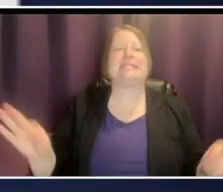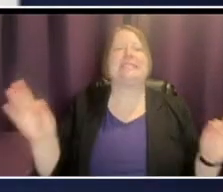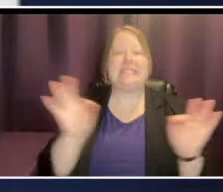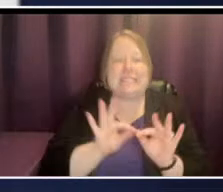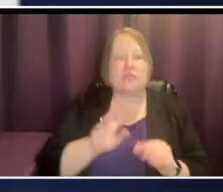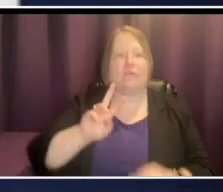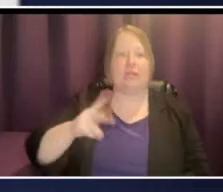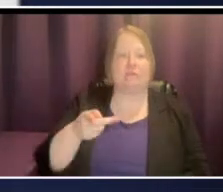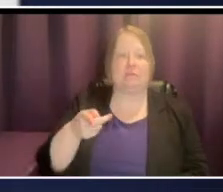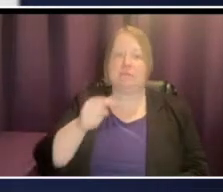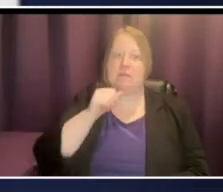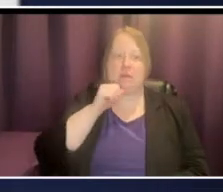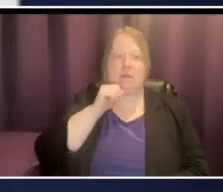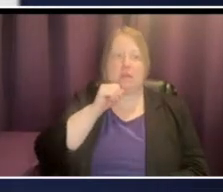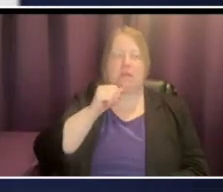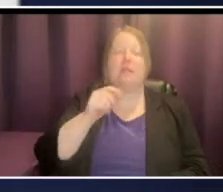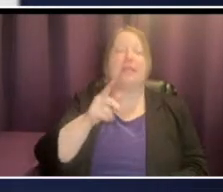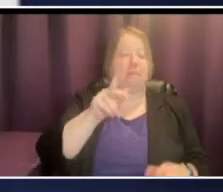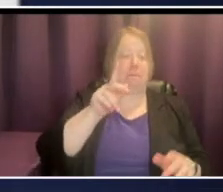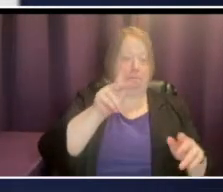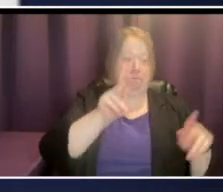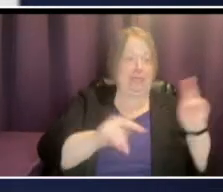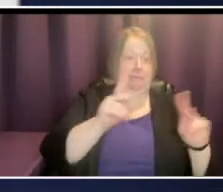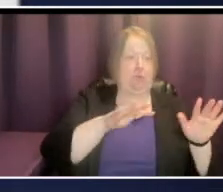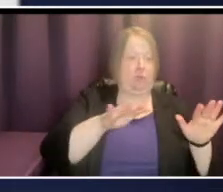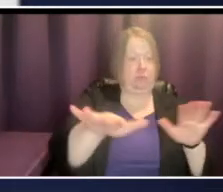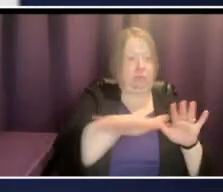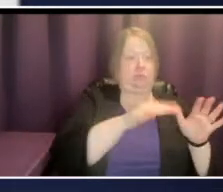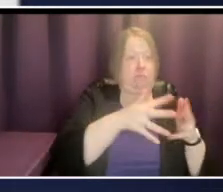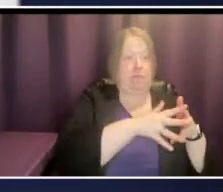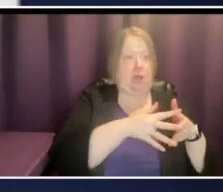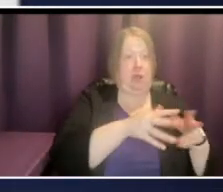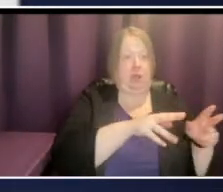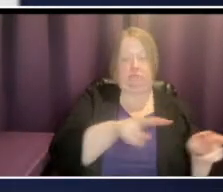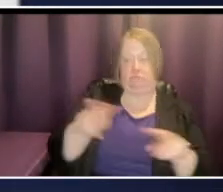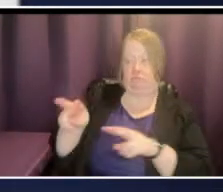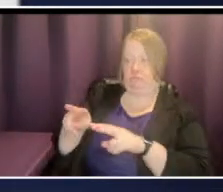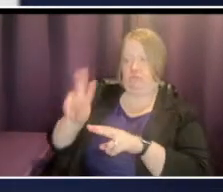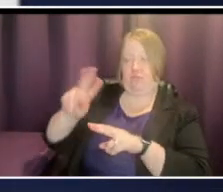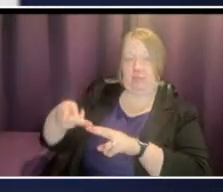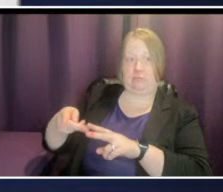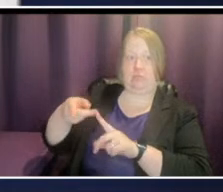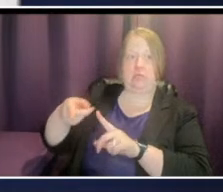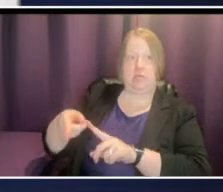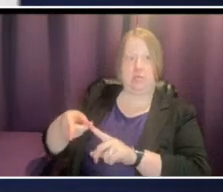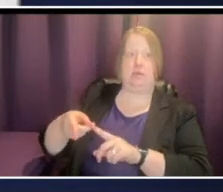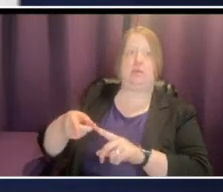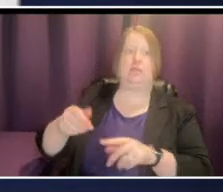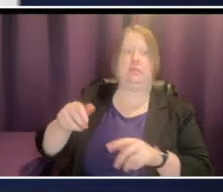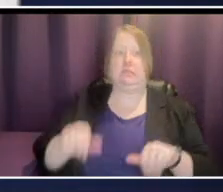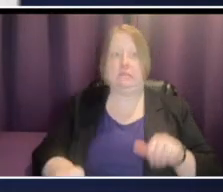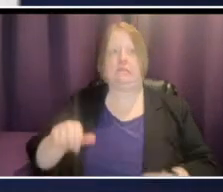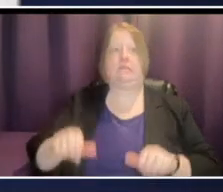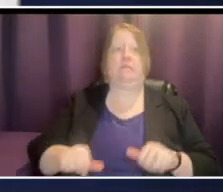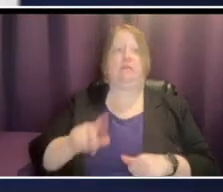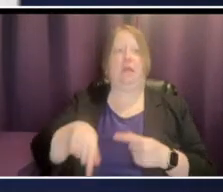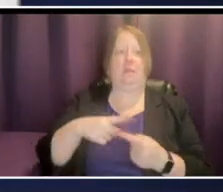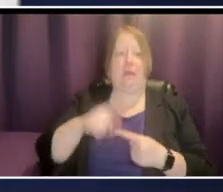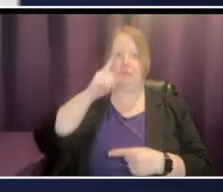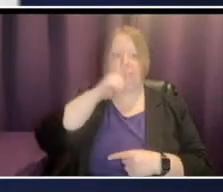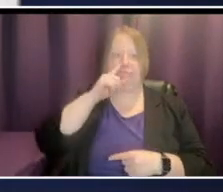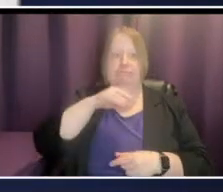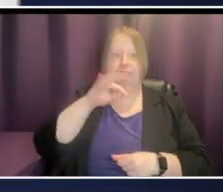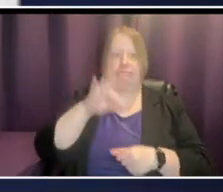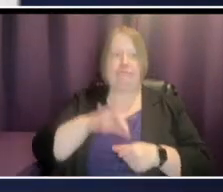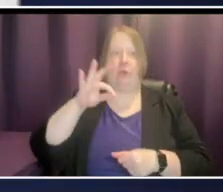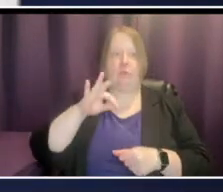be perceived by the public as having decided questions concerning disputed electoral votes prior to the